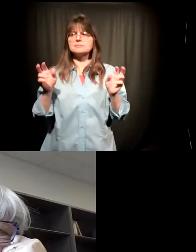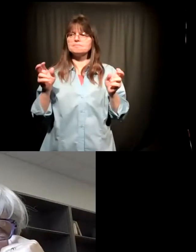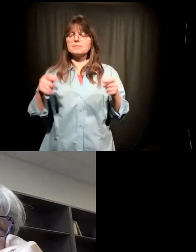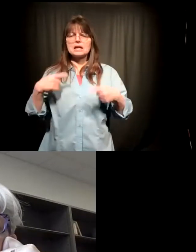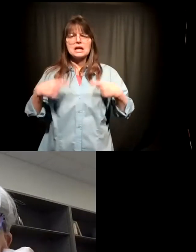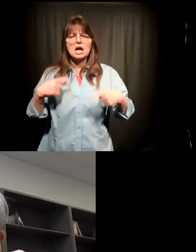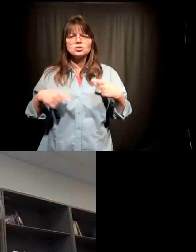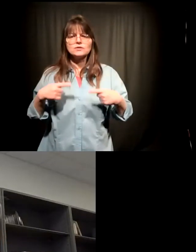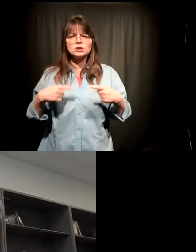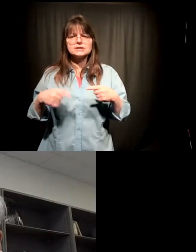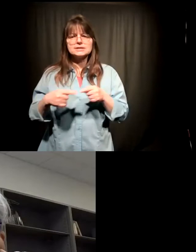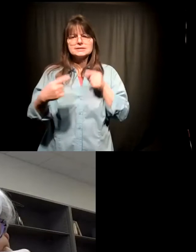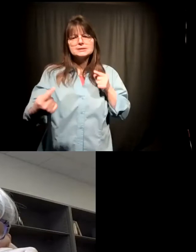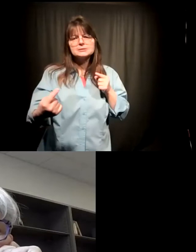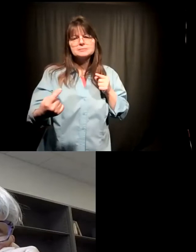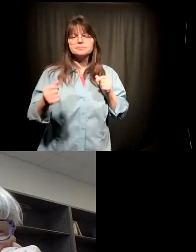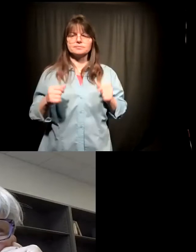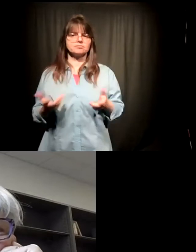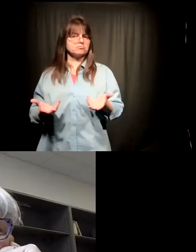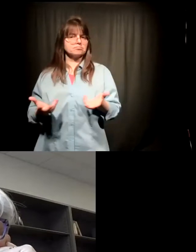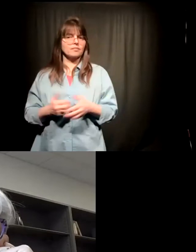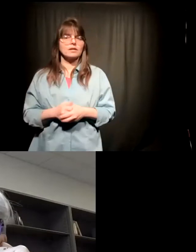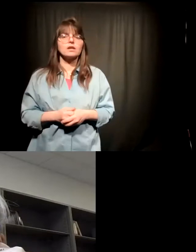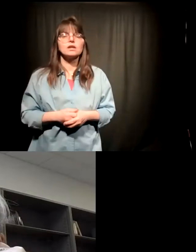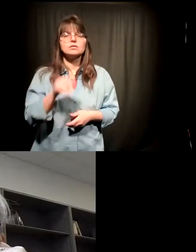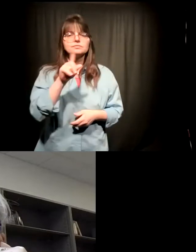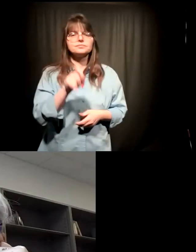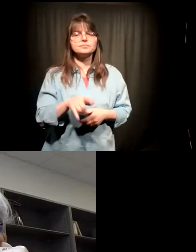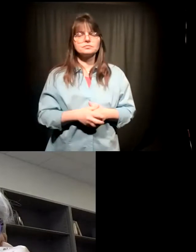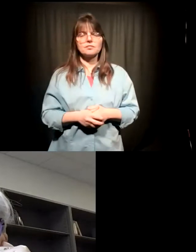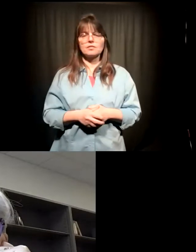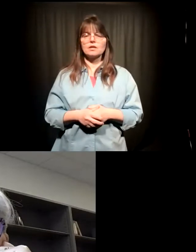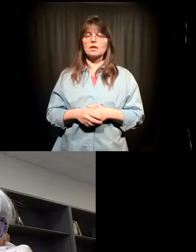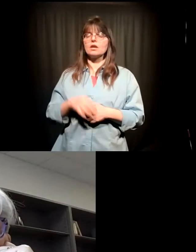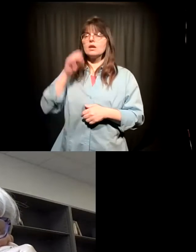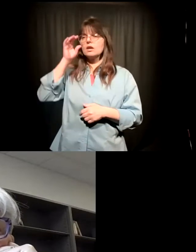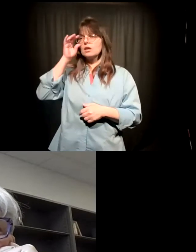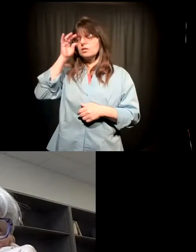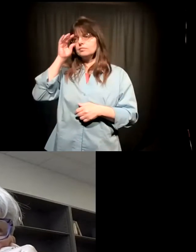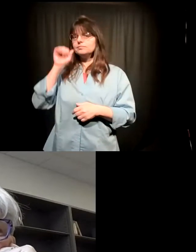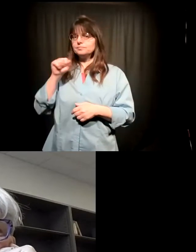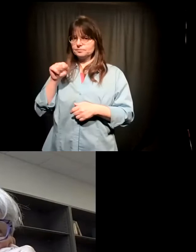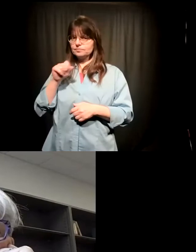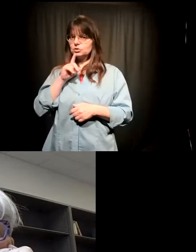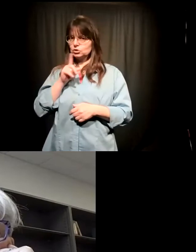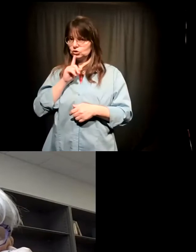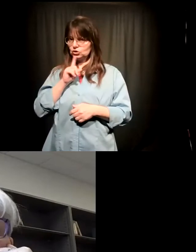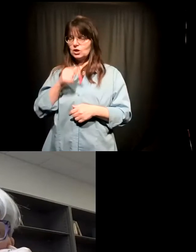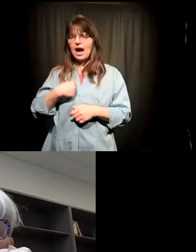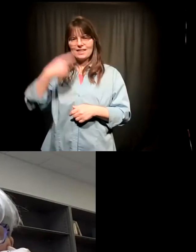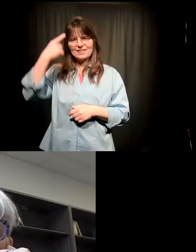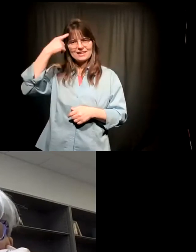think part of the controversy, part of it has to do with, I think Bell's descendants